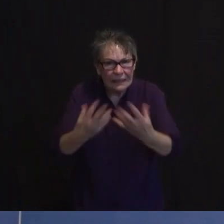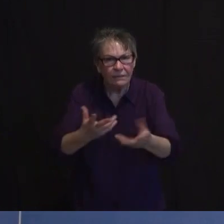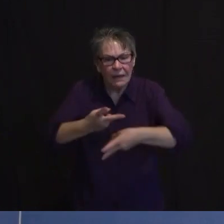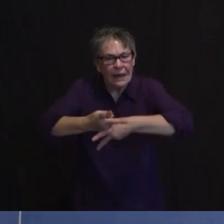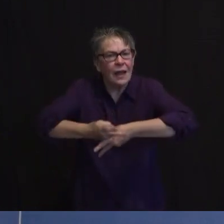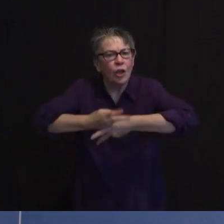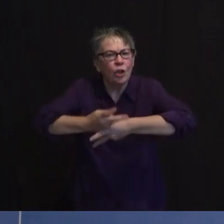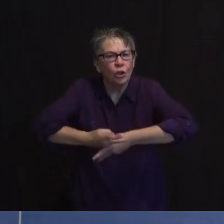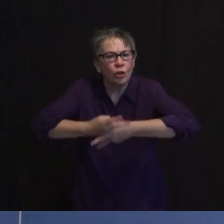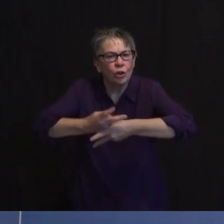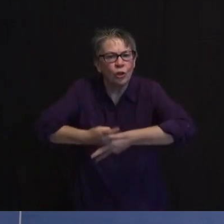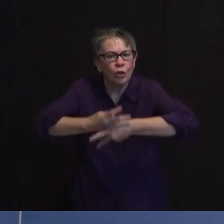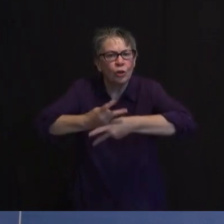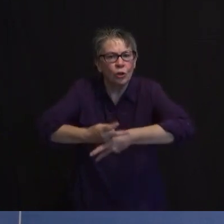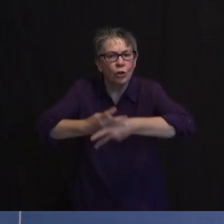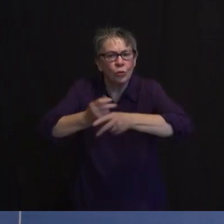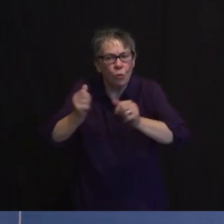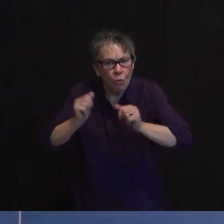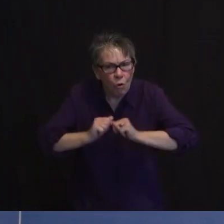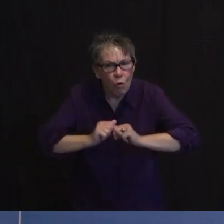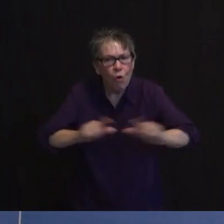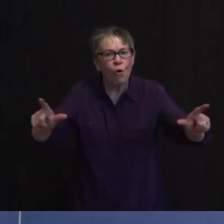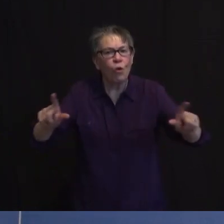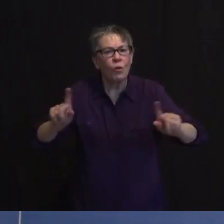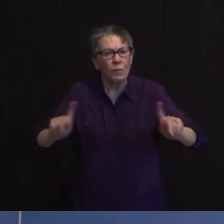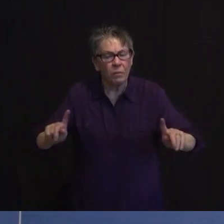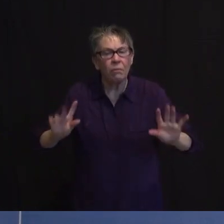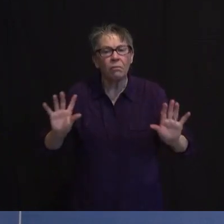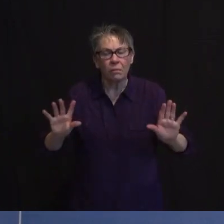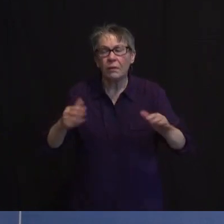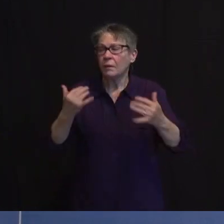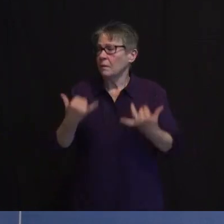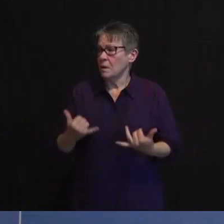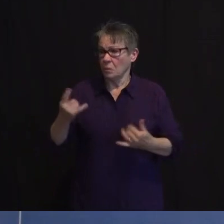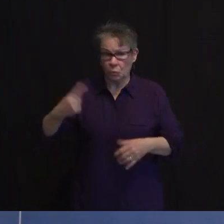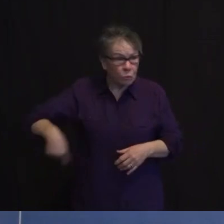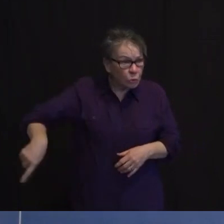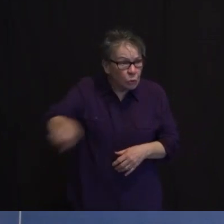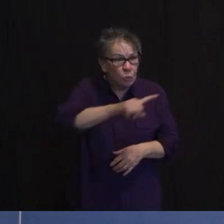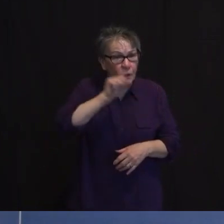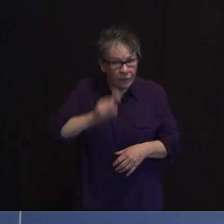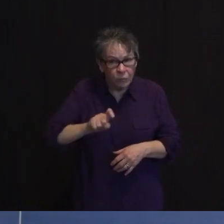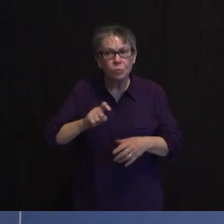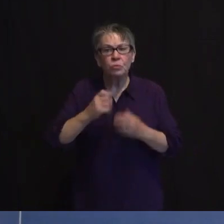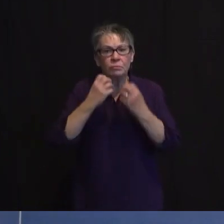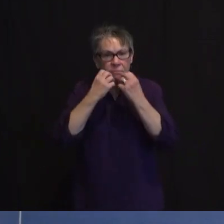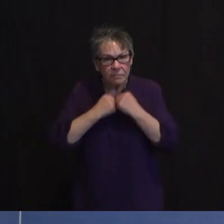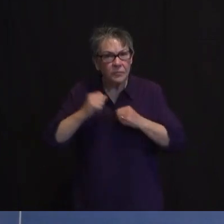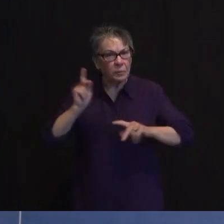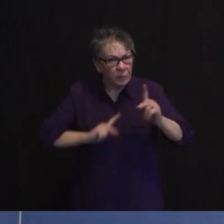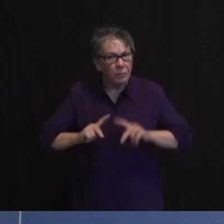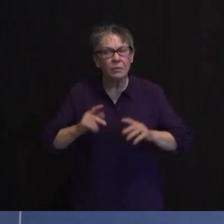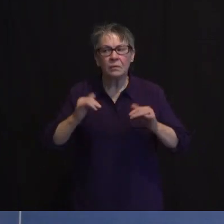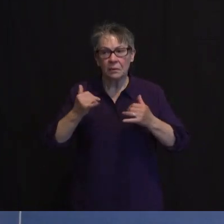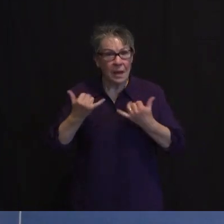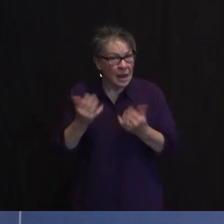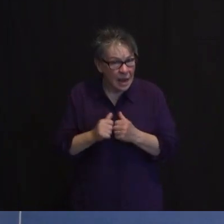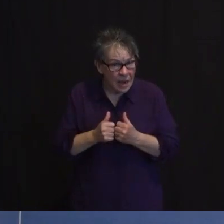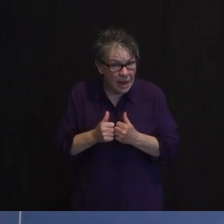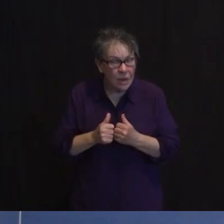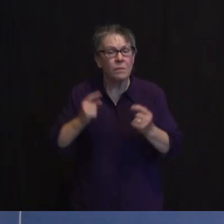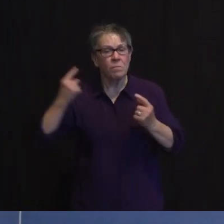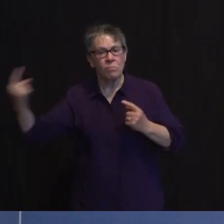heard, is vital to slowing the spread of COVID-19, and we must all take this seriously. All residents